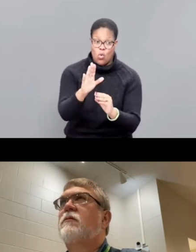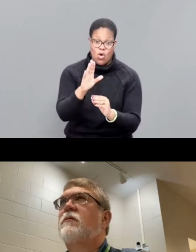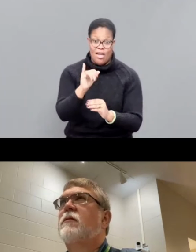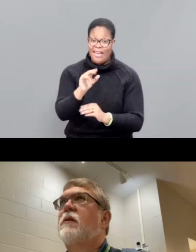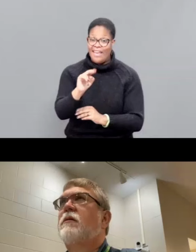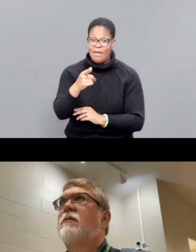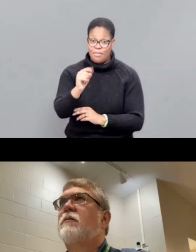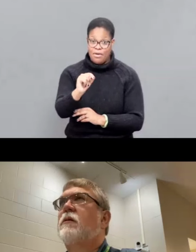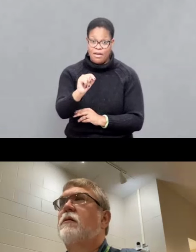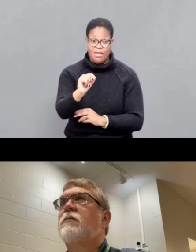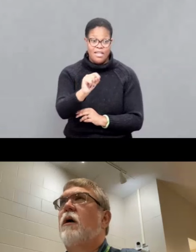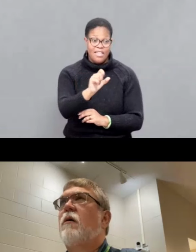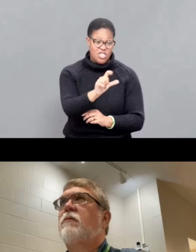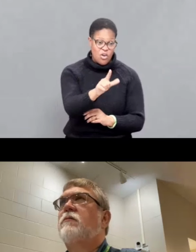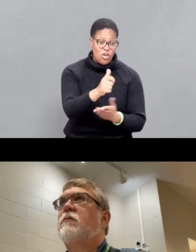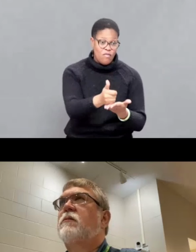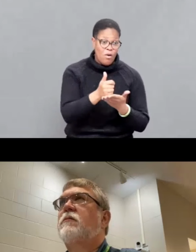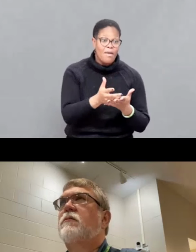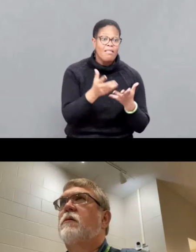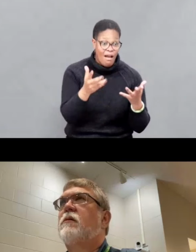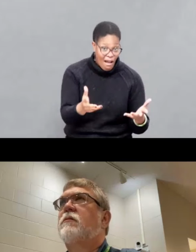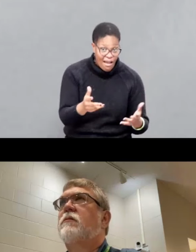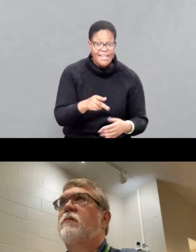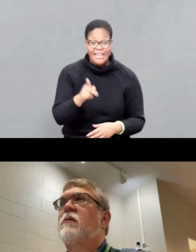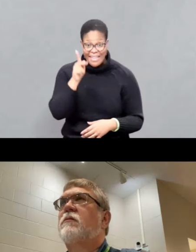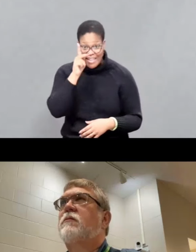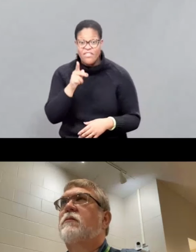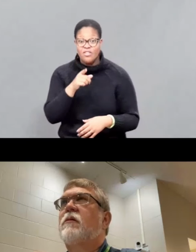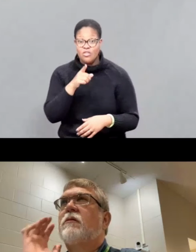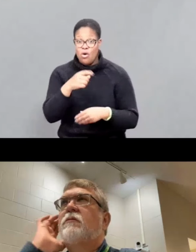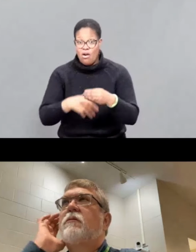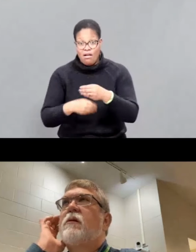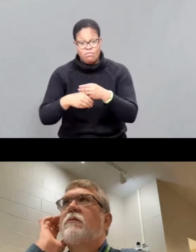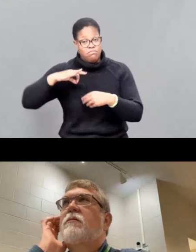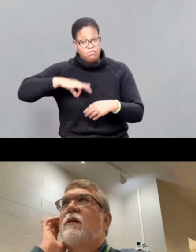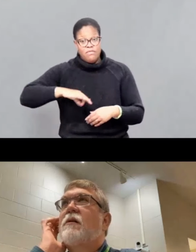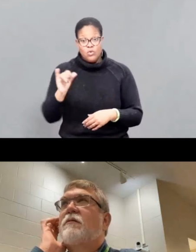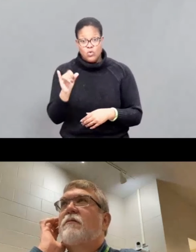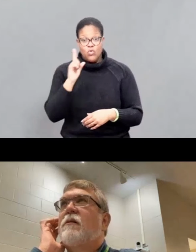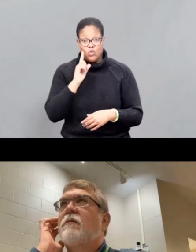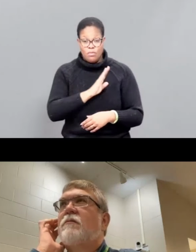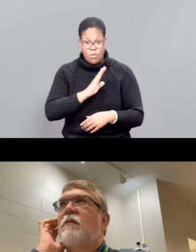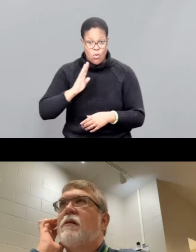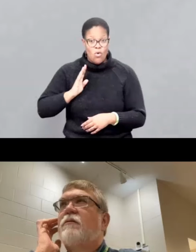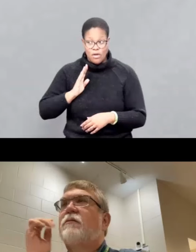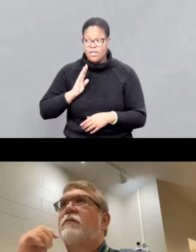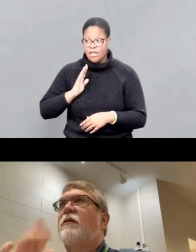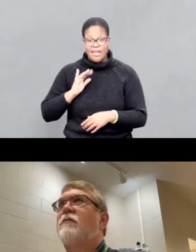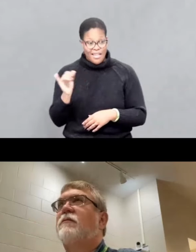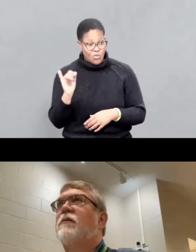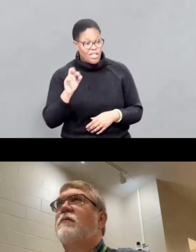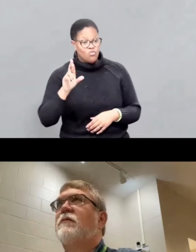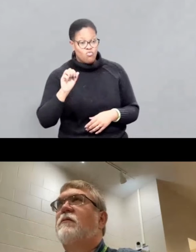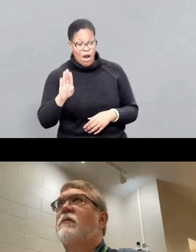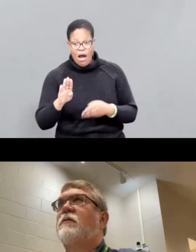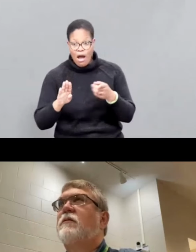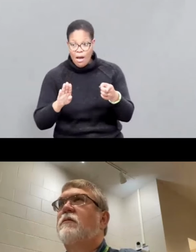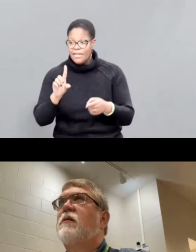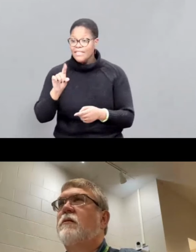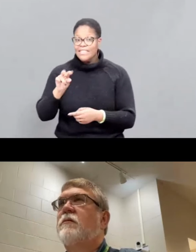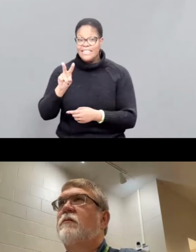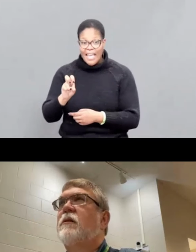Sharon. She's helped me a lot. Kevin, you're an asset as well to the board, and as well as Rob and